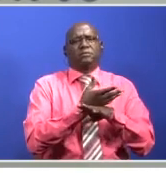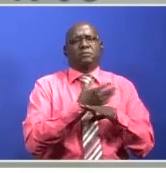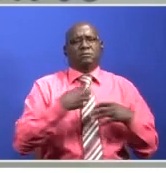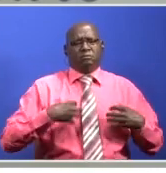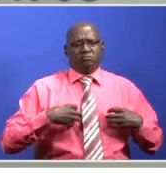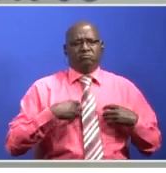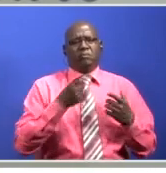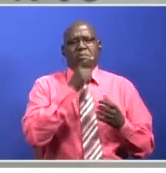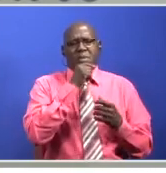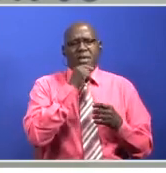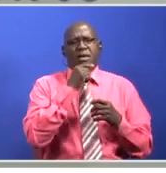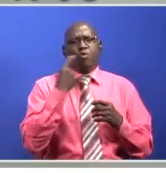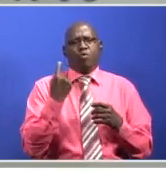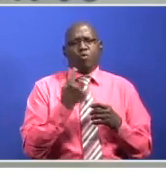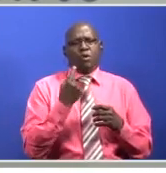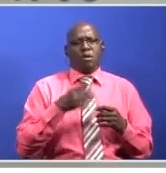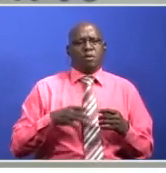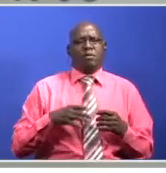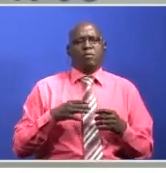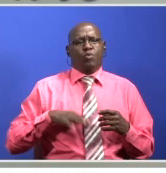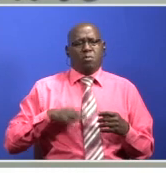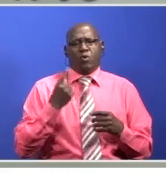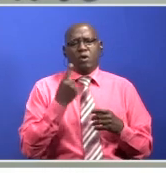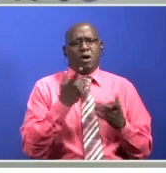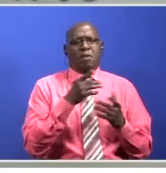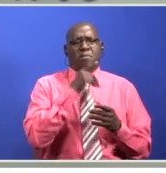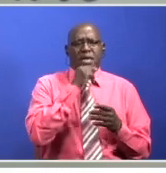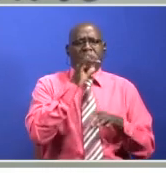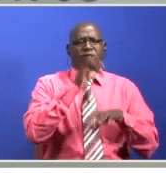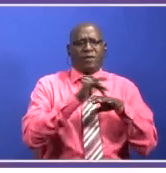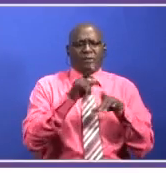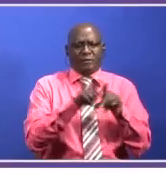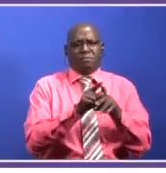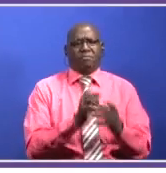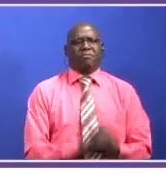too are affected. Dolly Murikimbui for Hope TV.